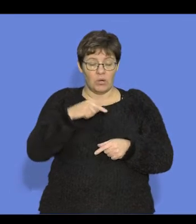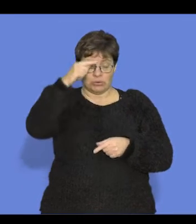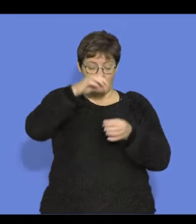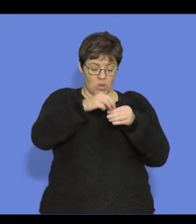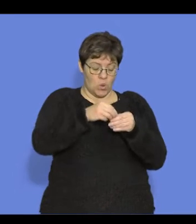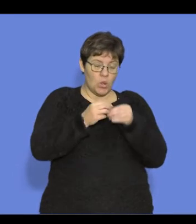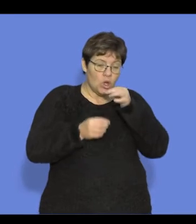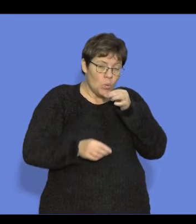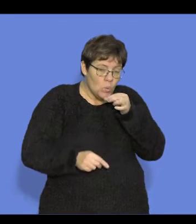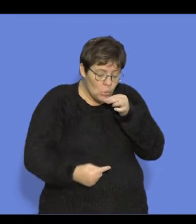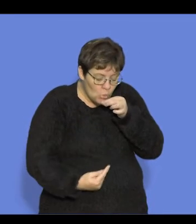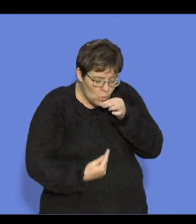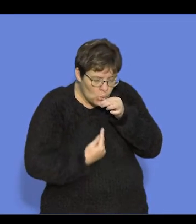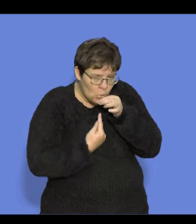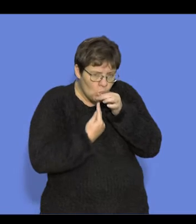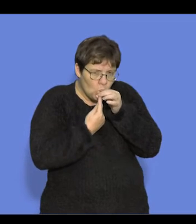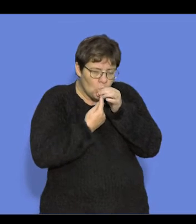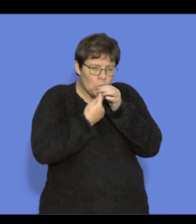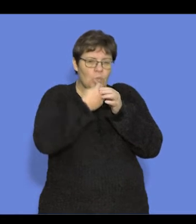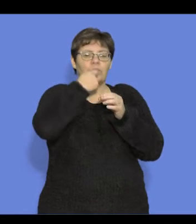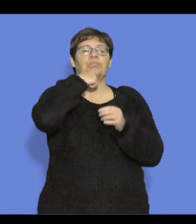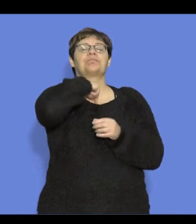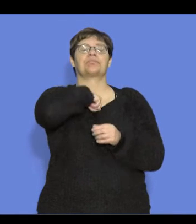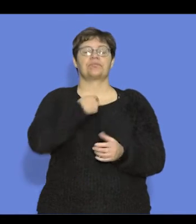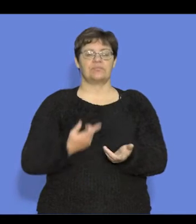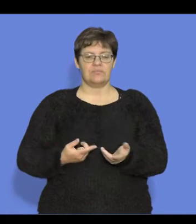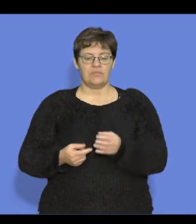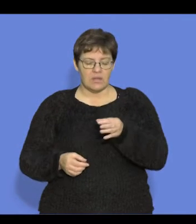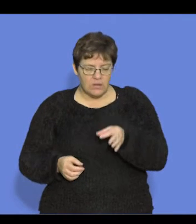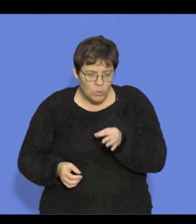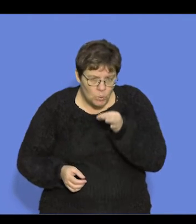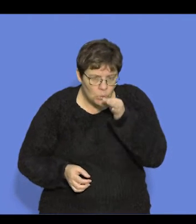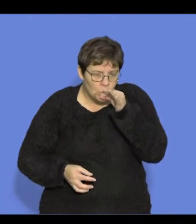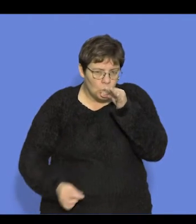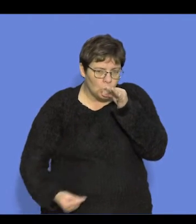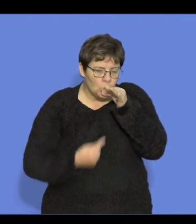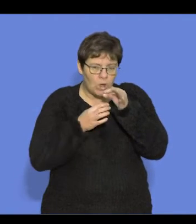and the water already in the straw moves upwards.